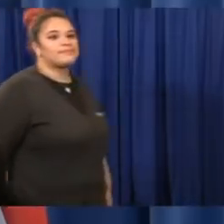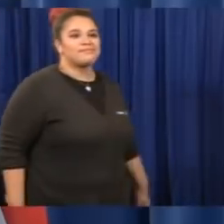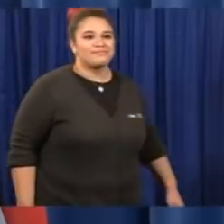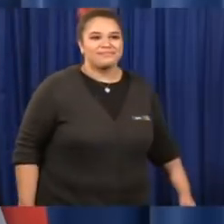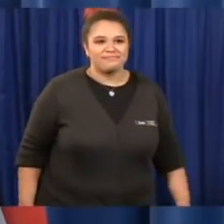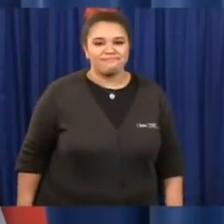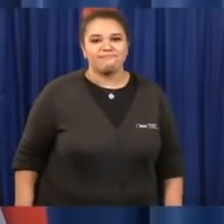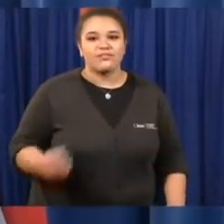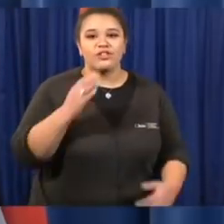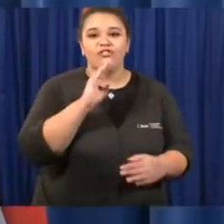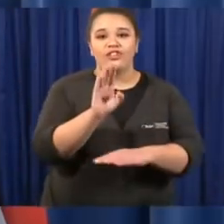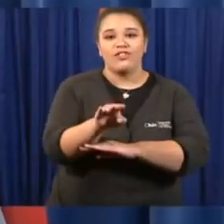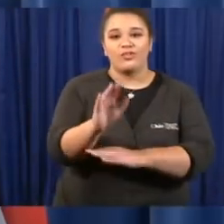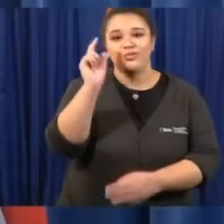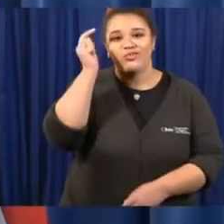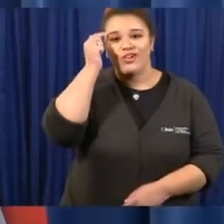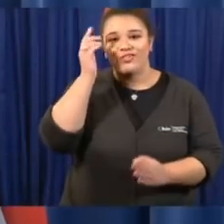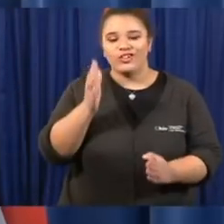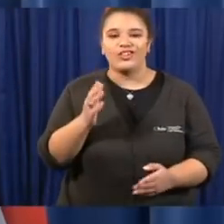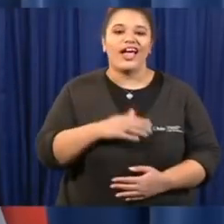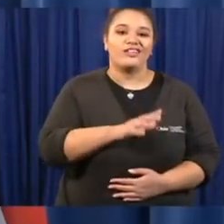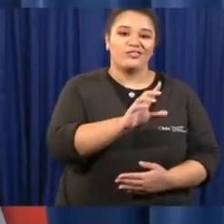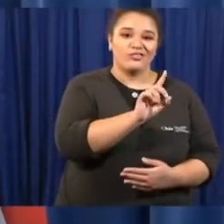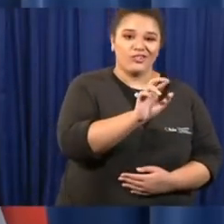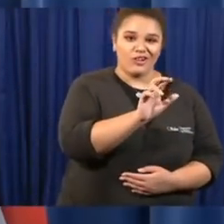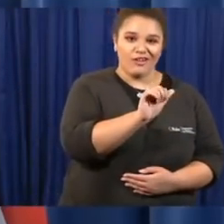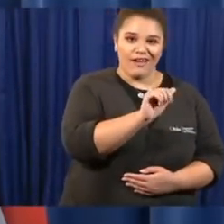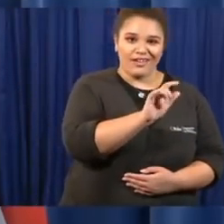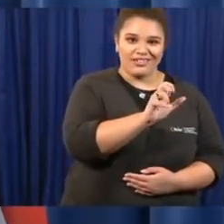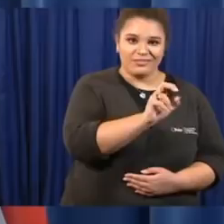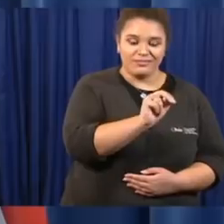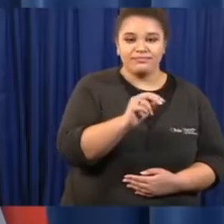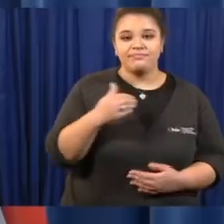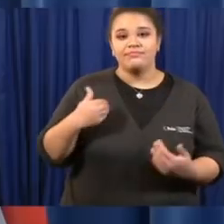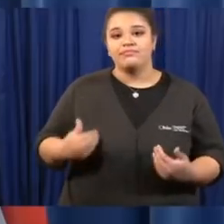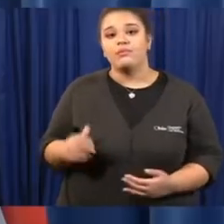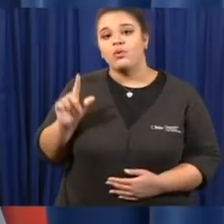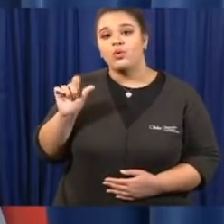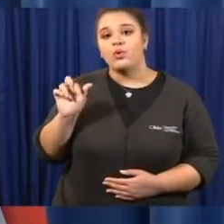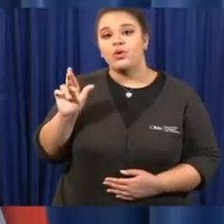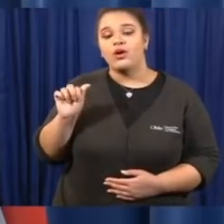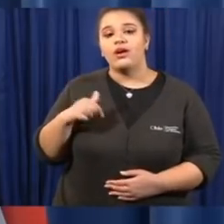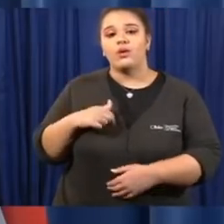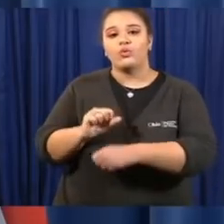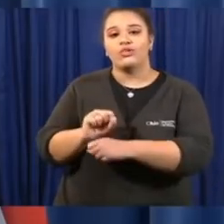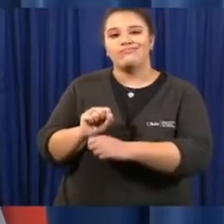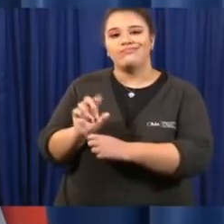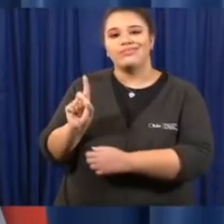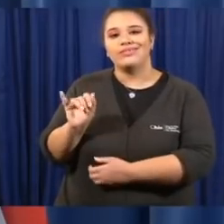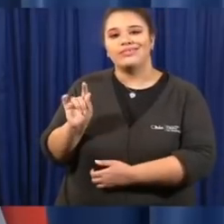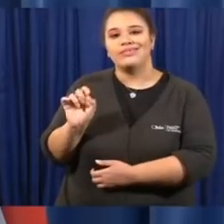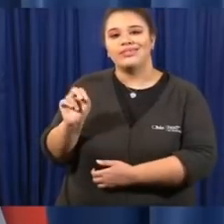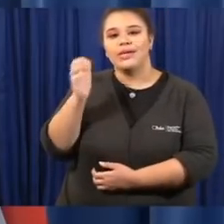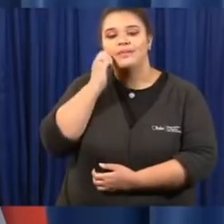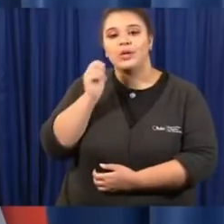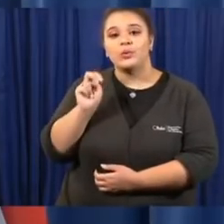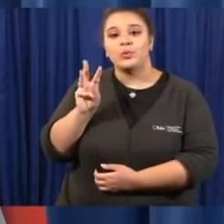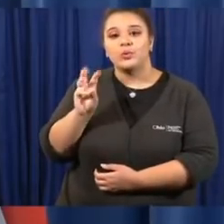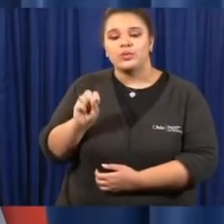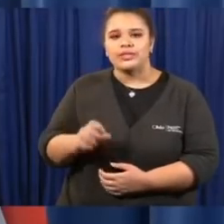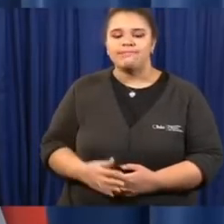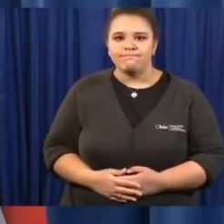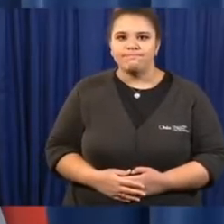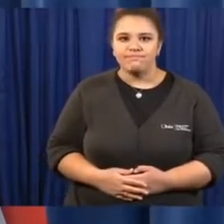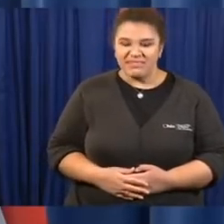Good afternoon, Governor and Dr. Acton. This is Laura Bischoff, Dayton Daily News. Large swaths of Ohio's population are at high risk.